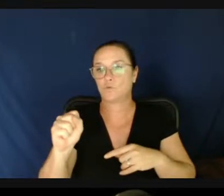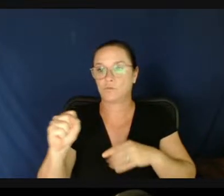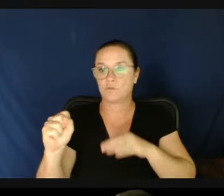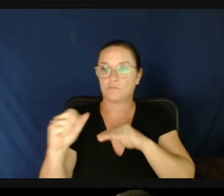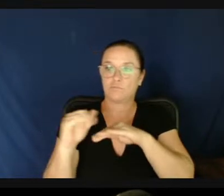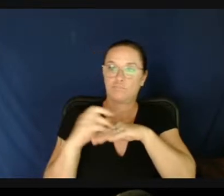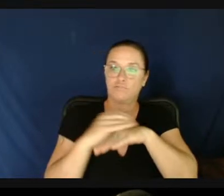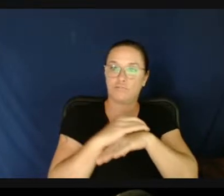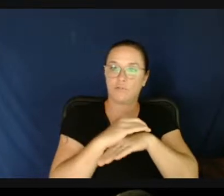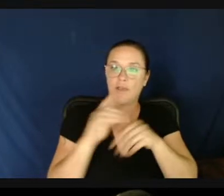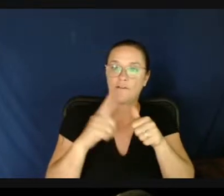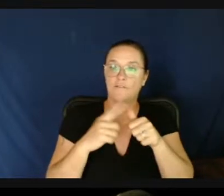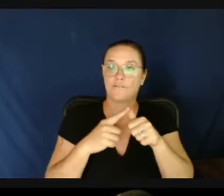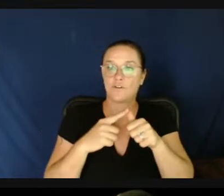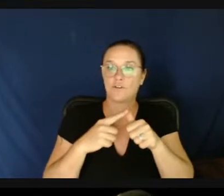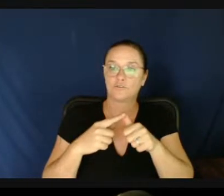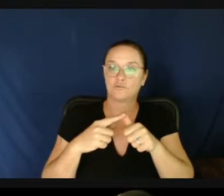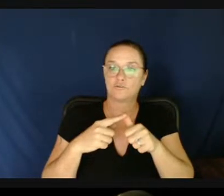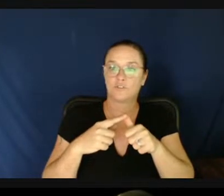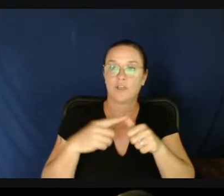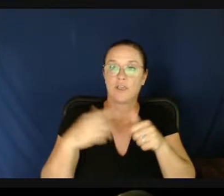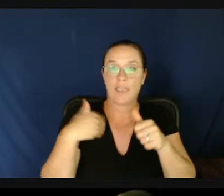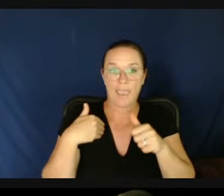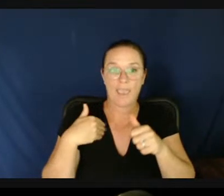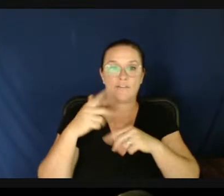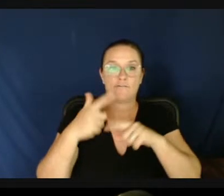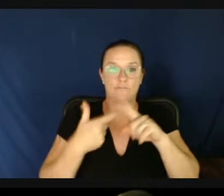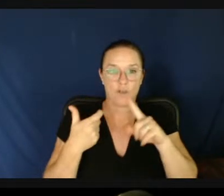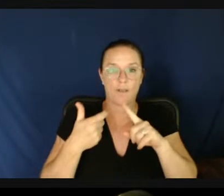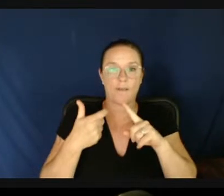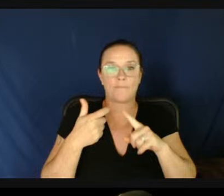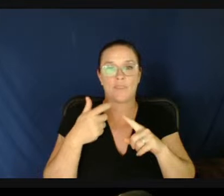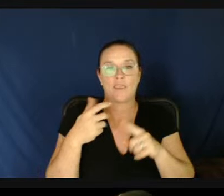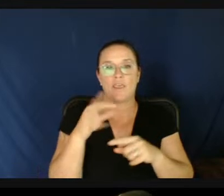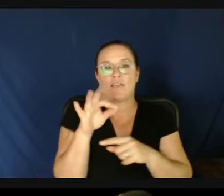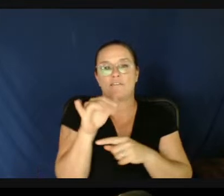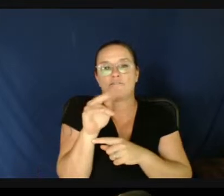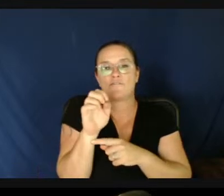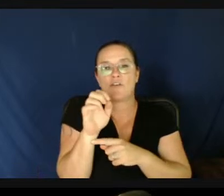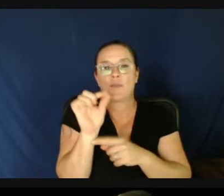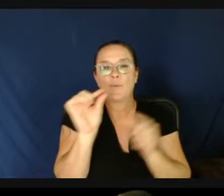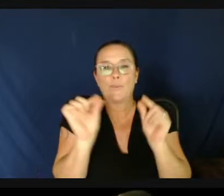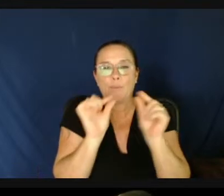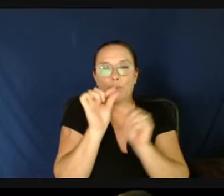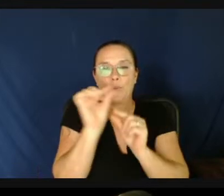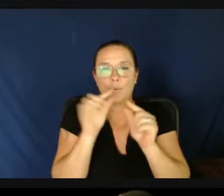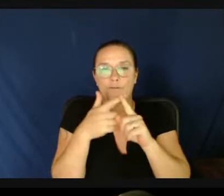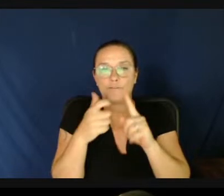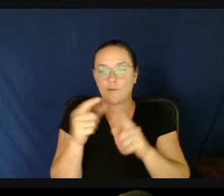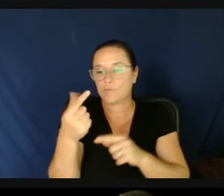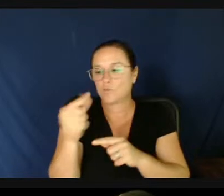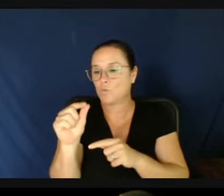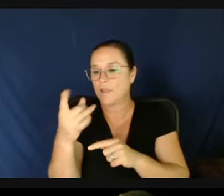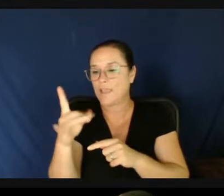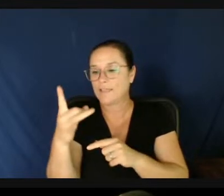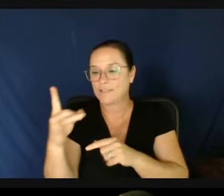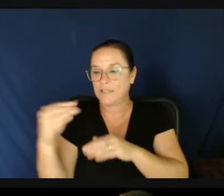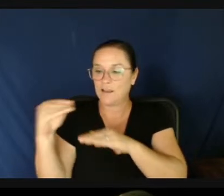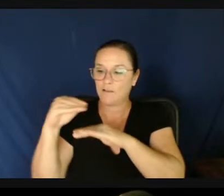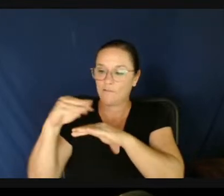dune structures built from a finer grain material created when 2018 lava flows entered the ocean.